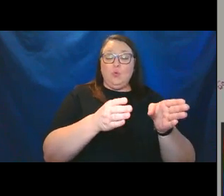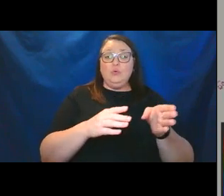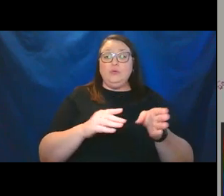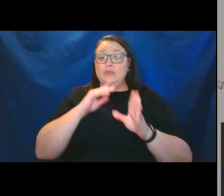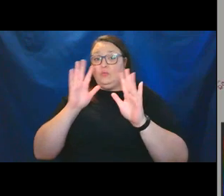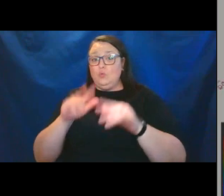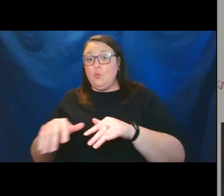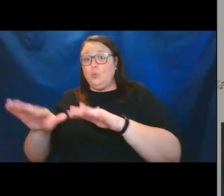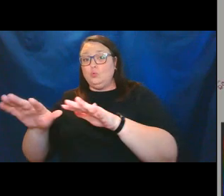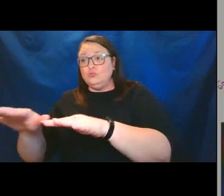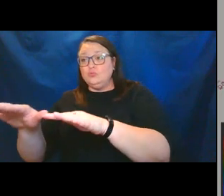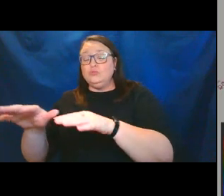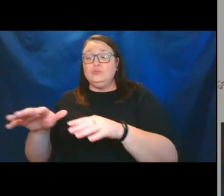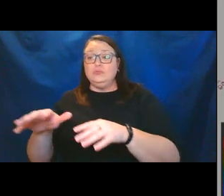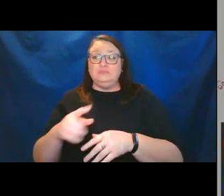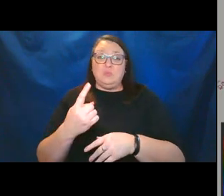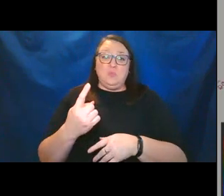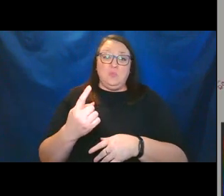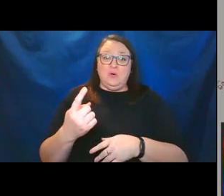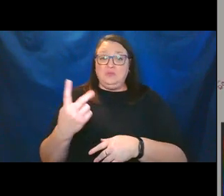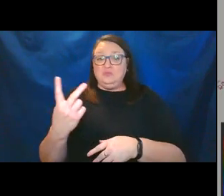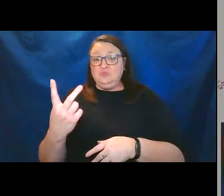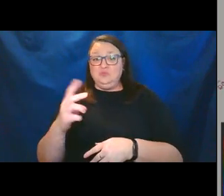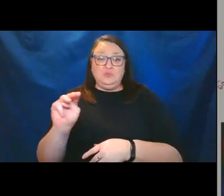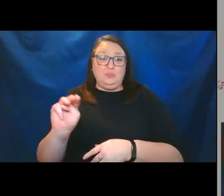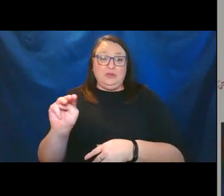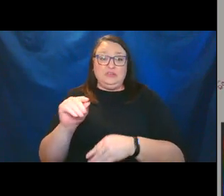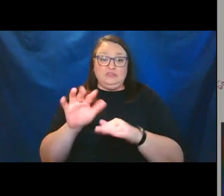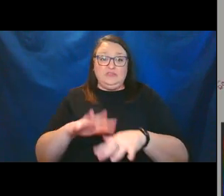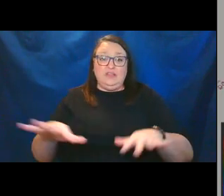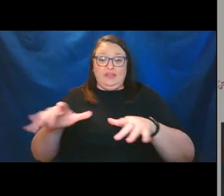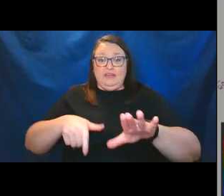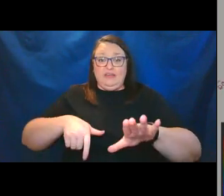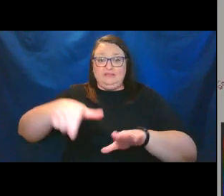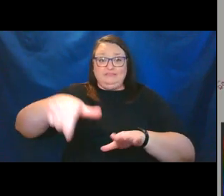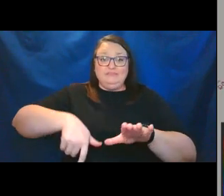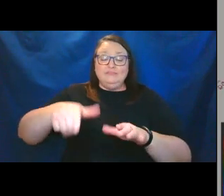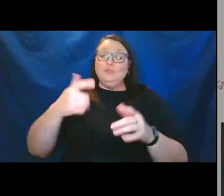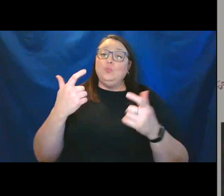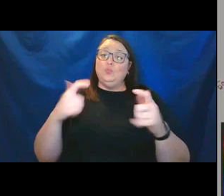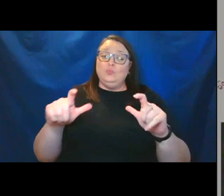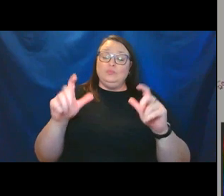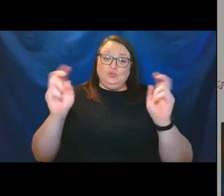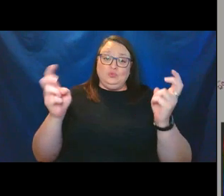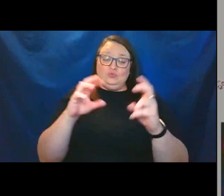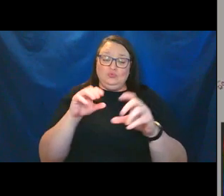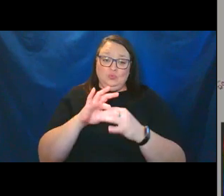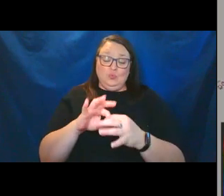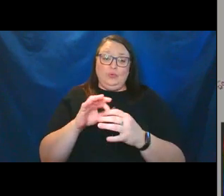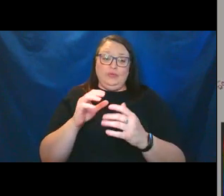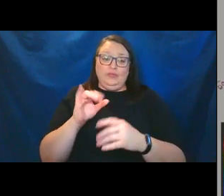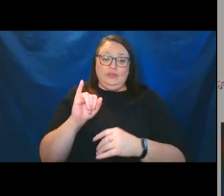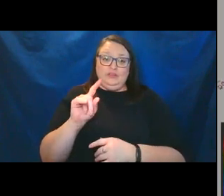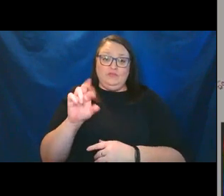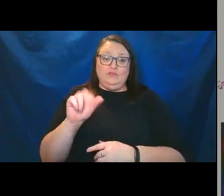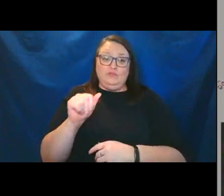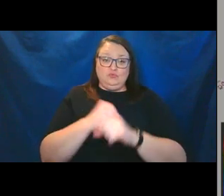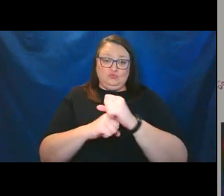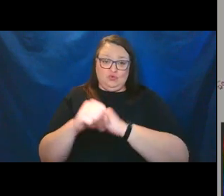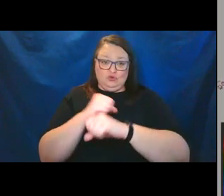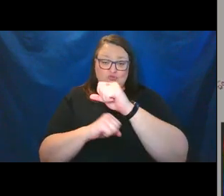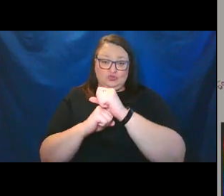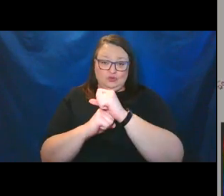places. So it is a real issue in terms of infrastructure. So these are just screen grabs from the sea